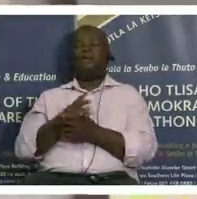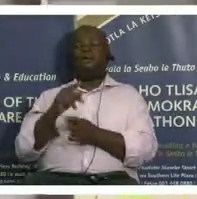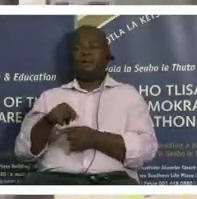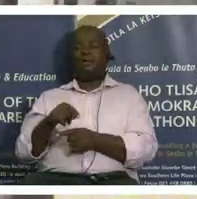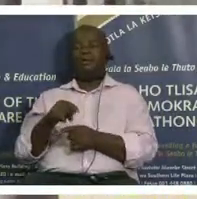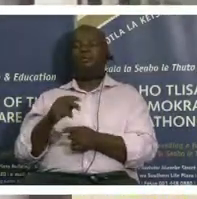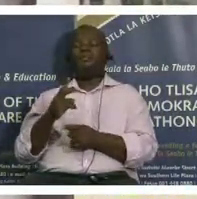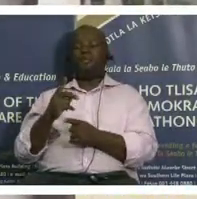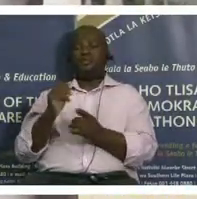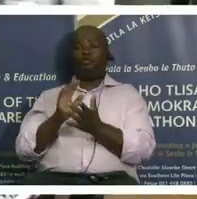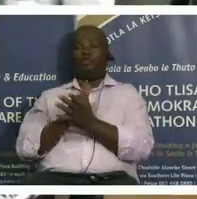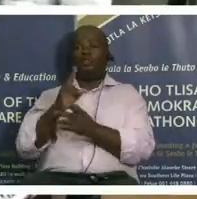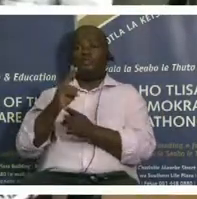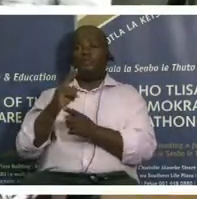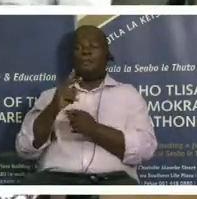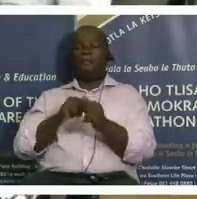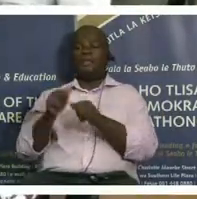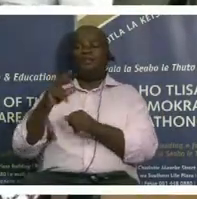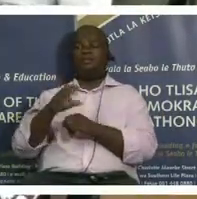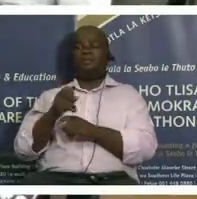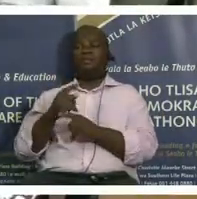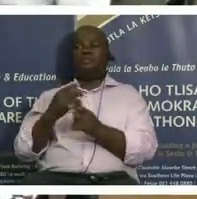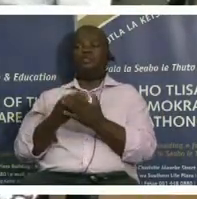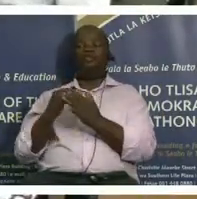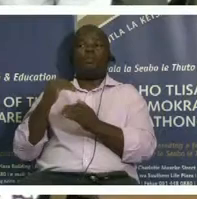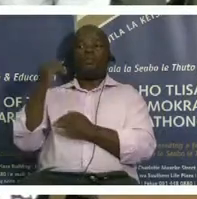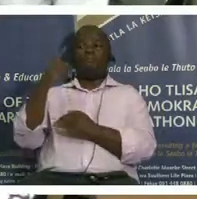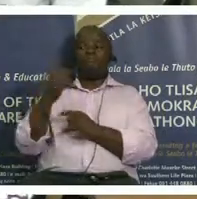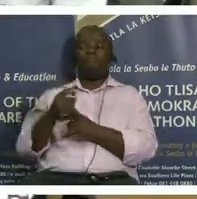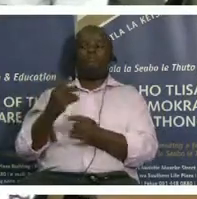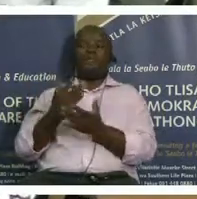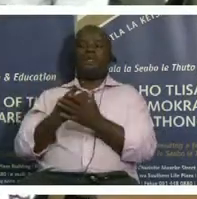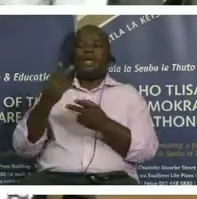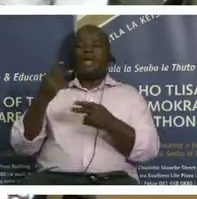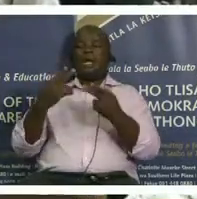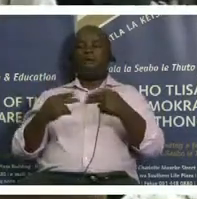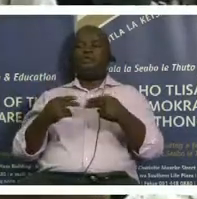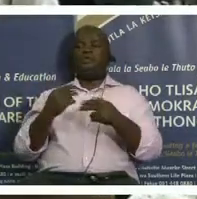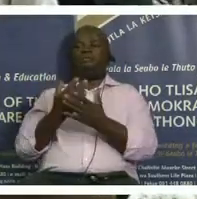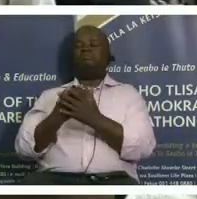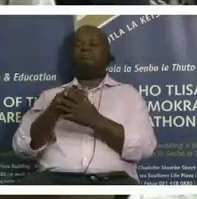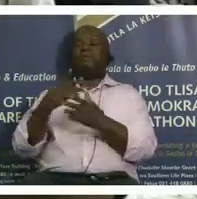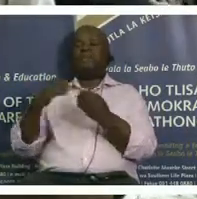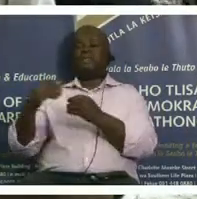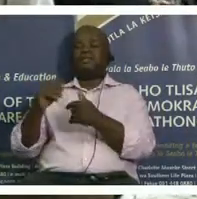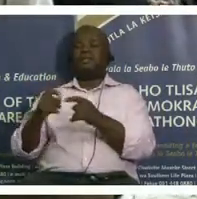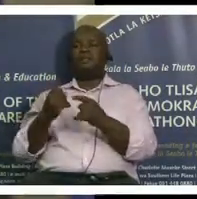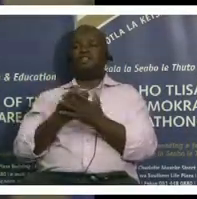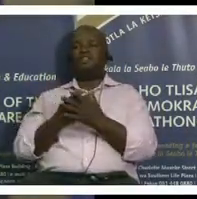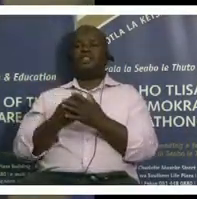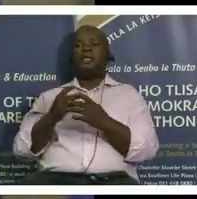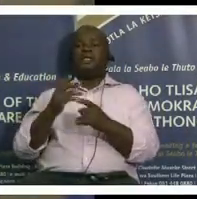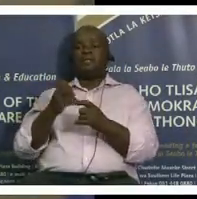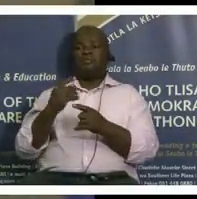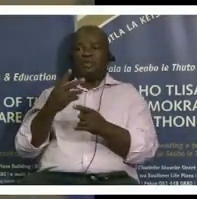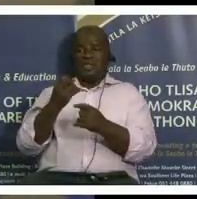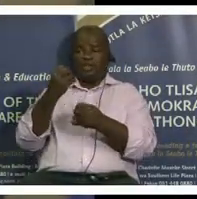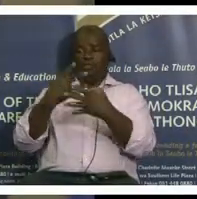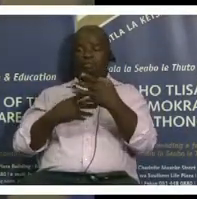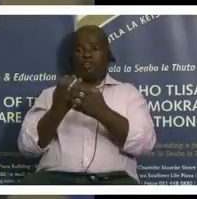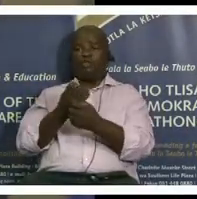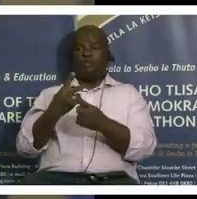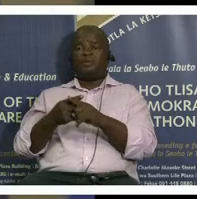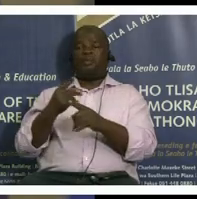a number of subjects, including accounting, business studies, geography, economics, and history. And I